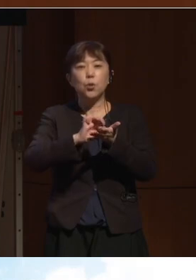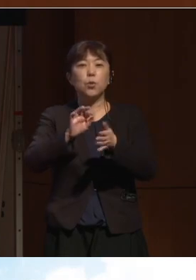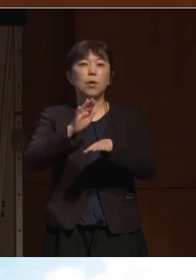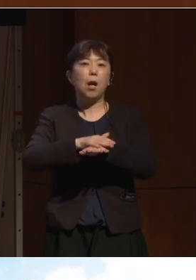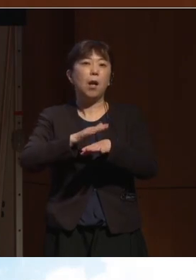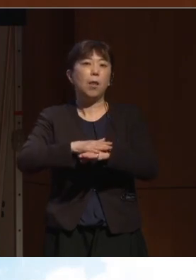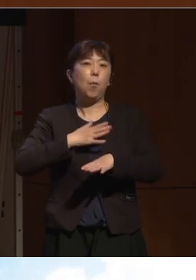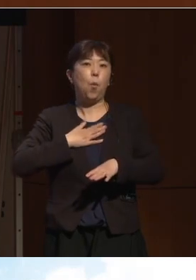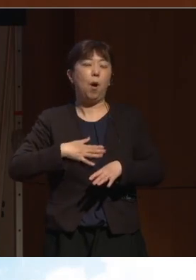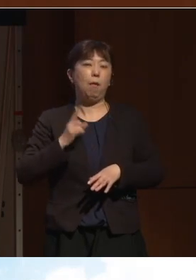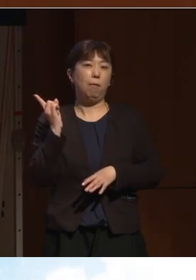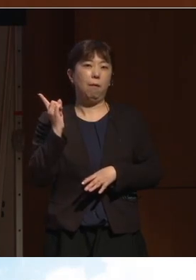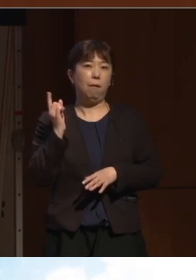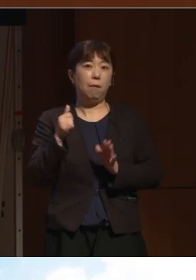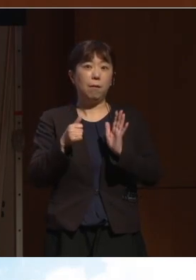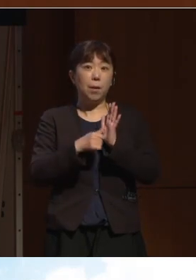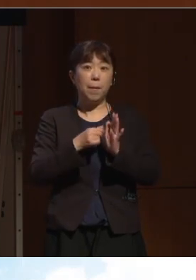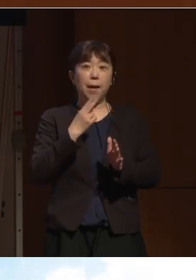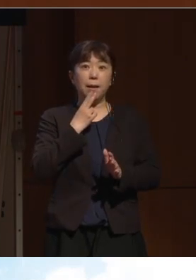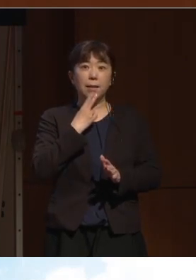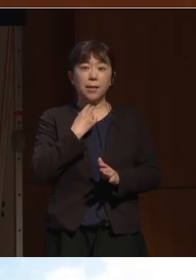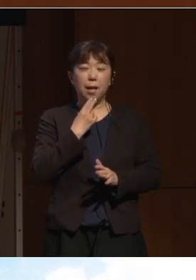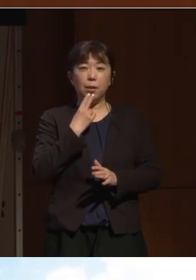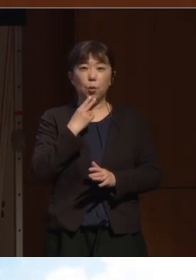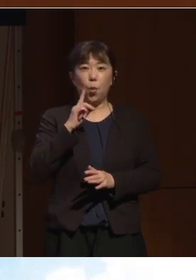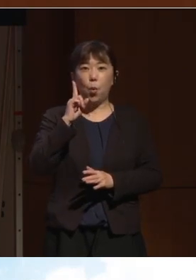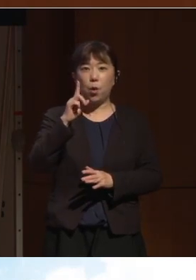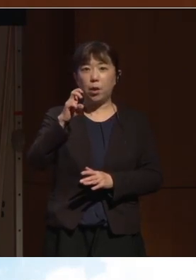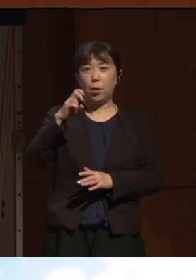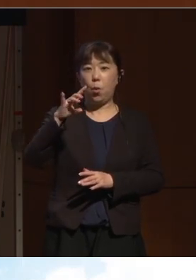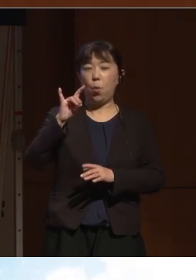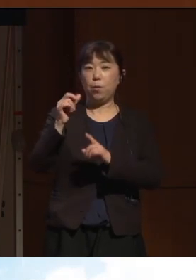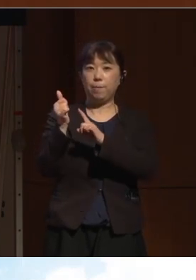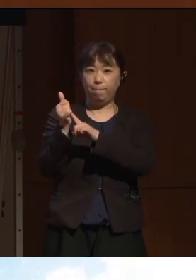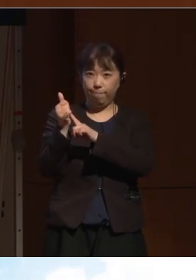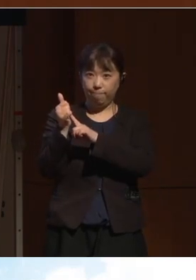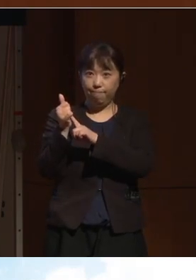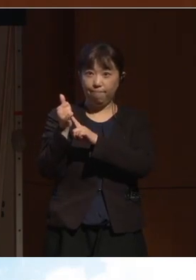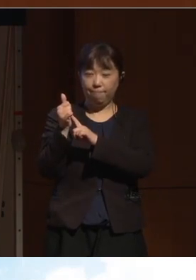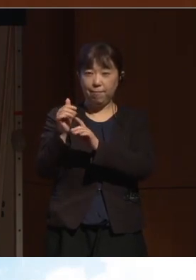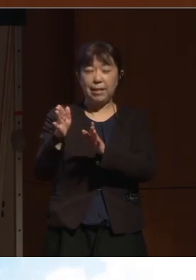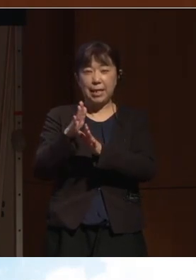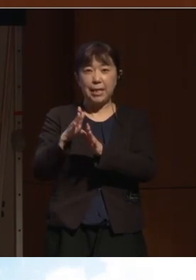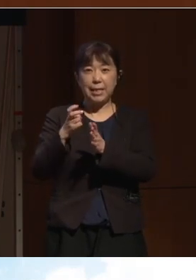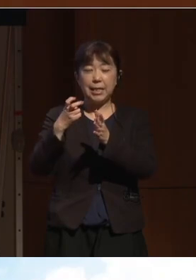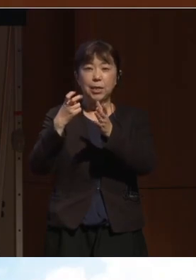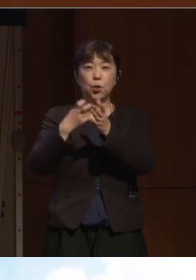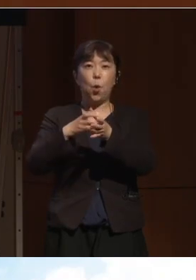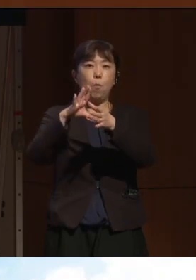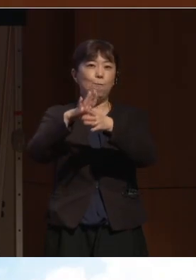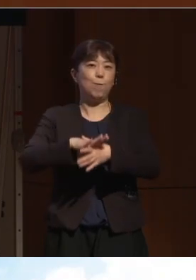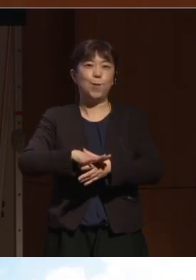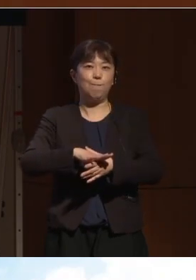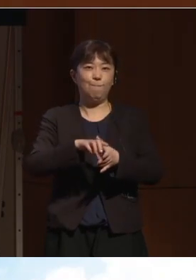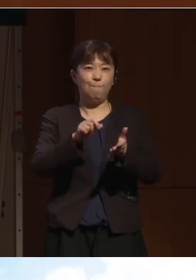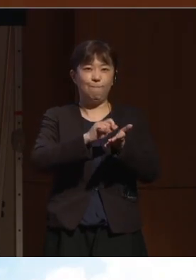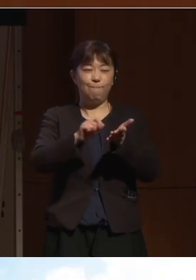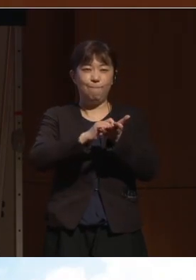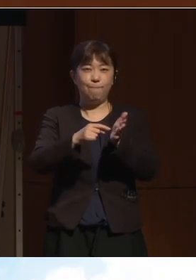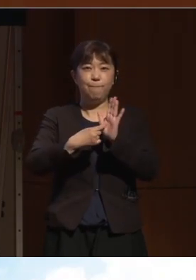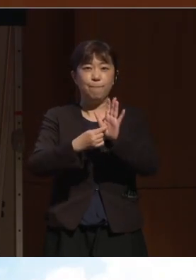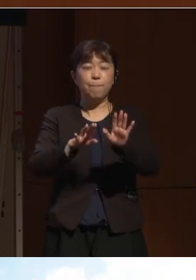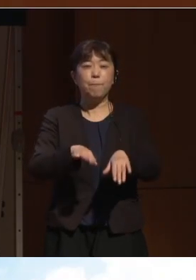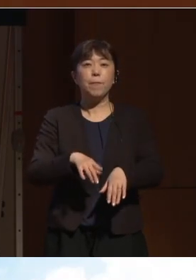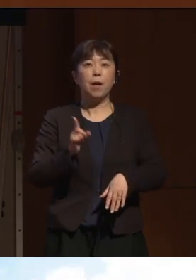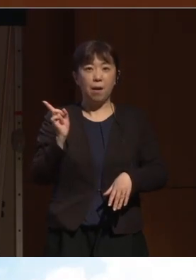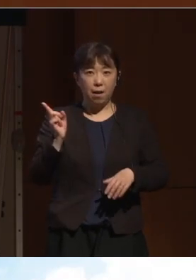trials. And that, I think, was really ably demonstrated by the pivoting of REMAP-CAP to COVID therapeutics. And Japan, and thank you to all of